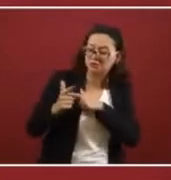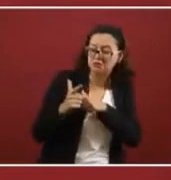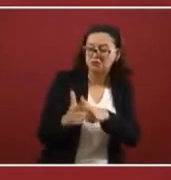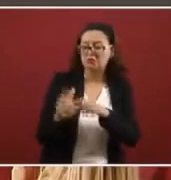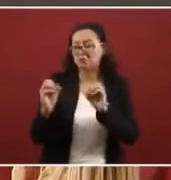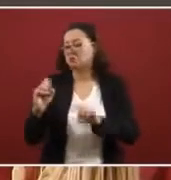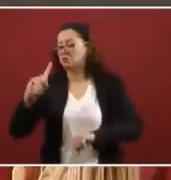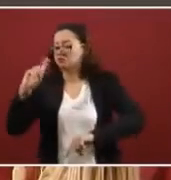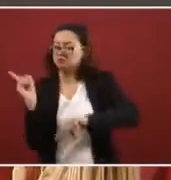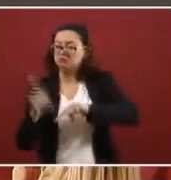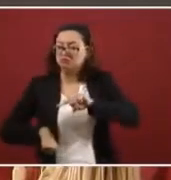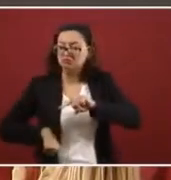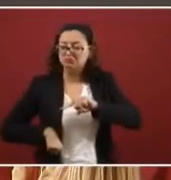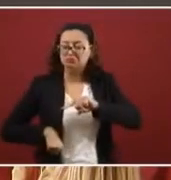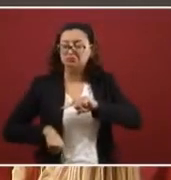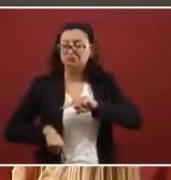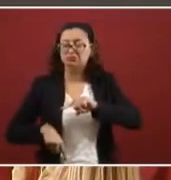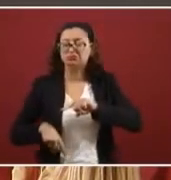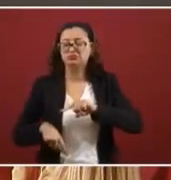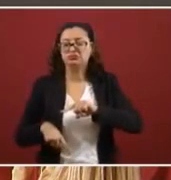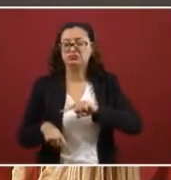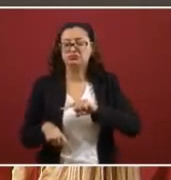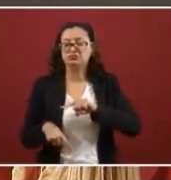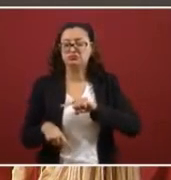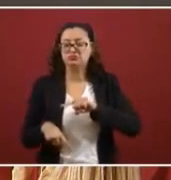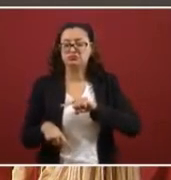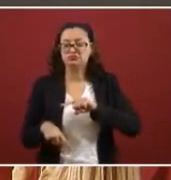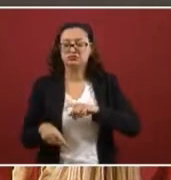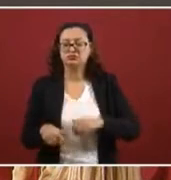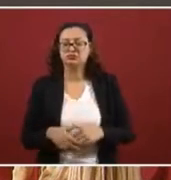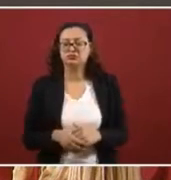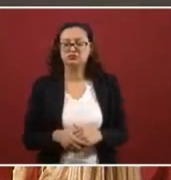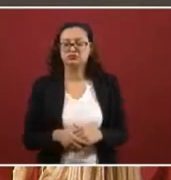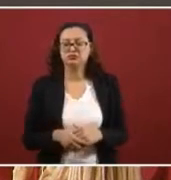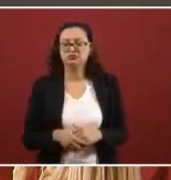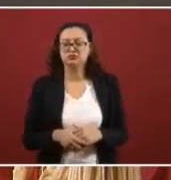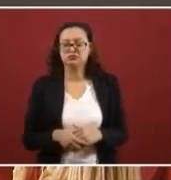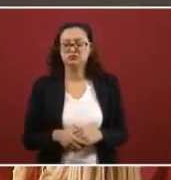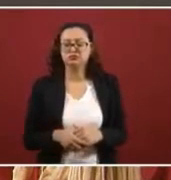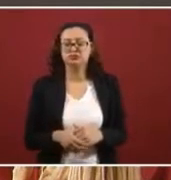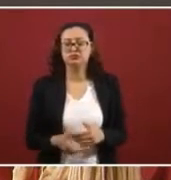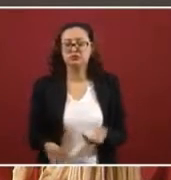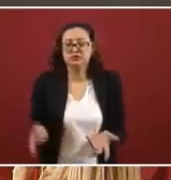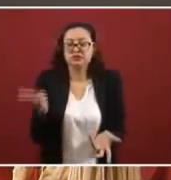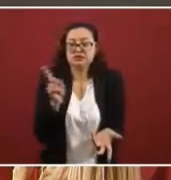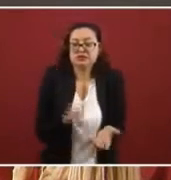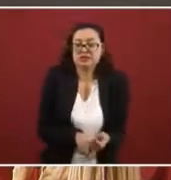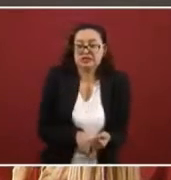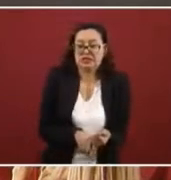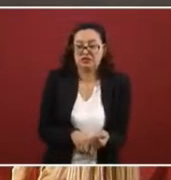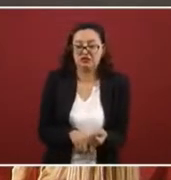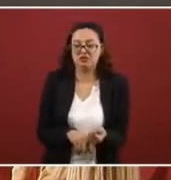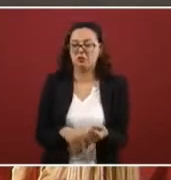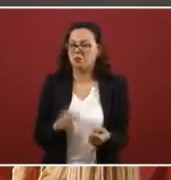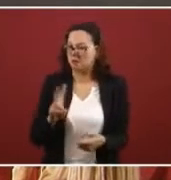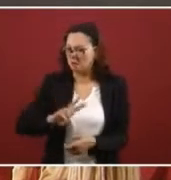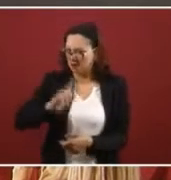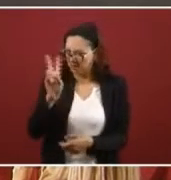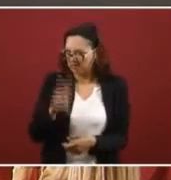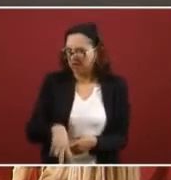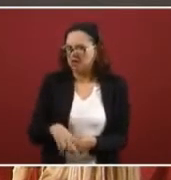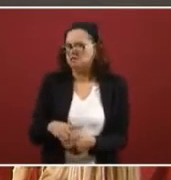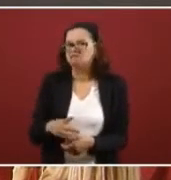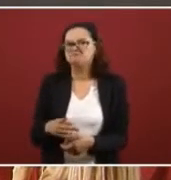it, the plan to submit myself to revocation tiene la intención, has the intention,